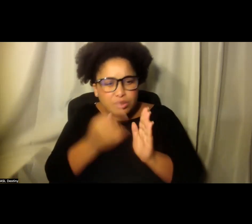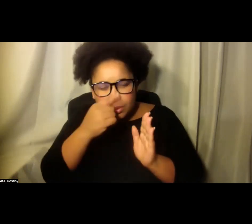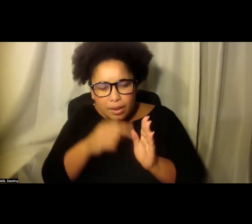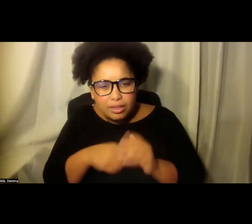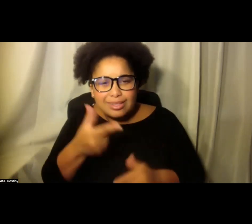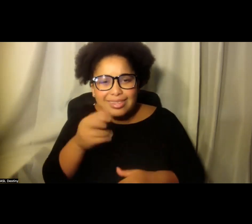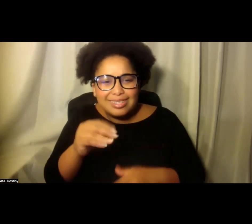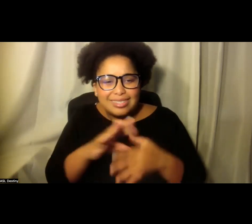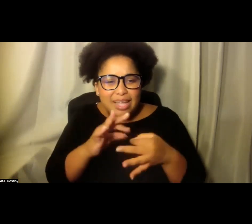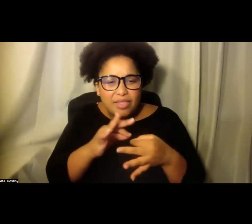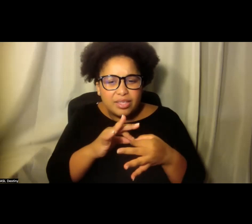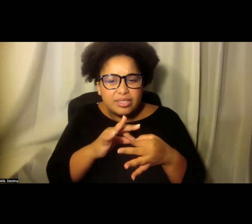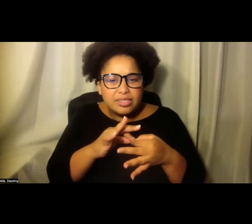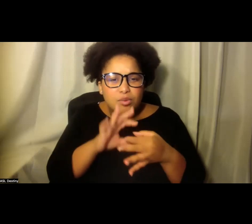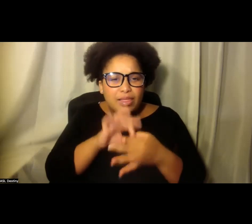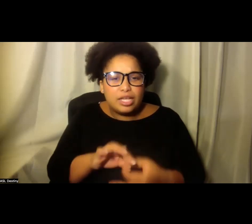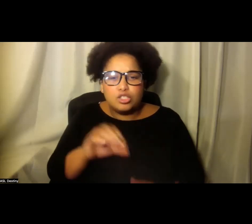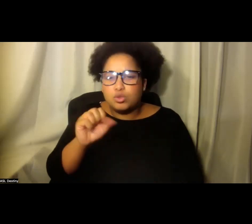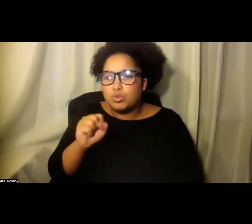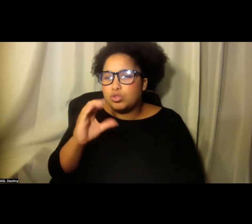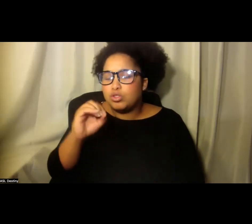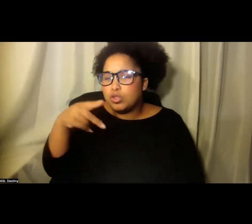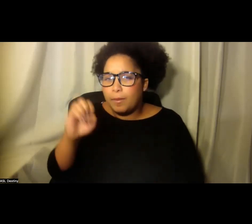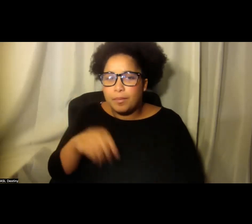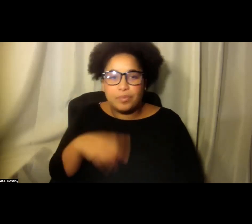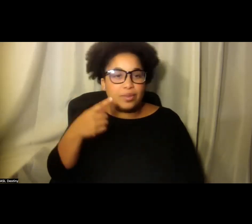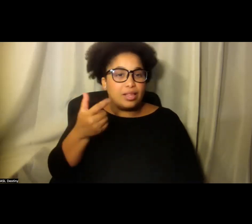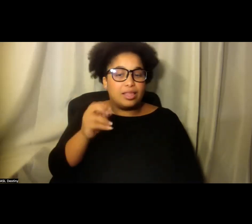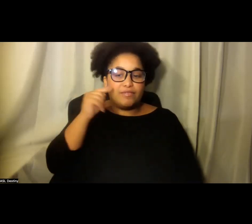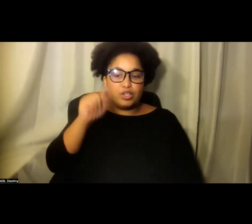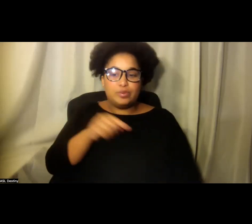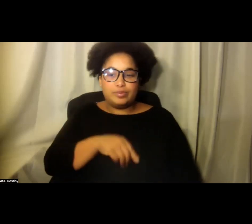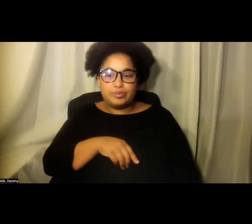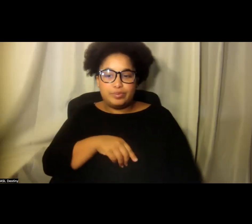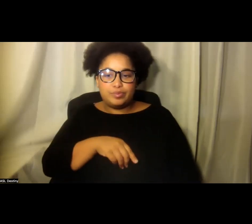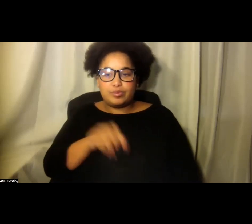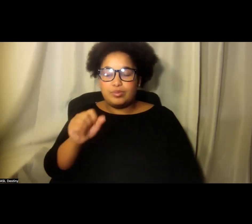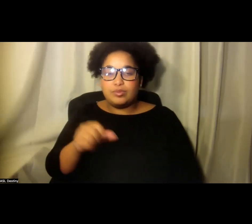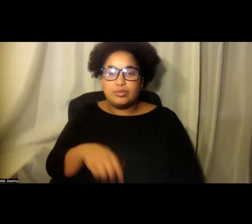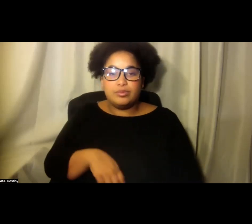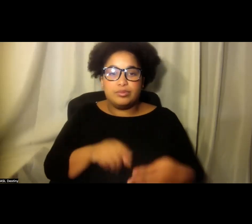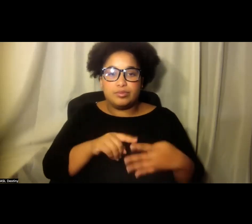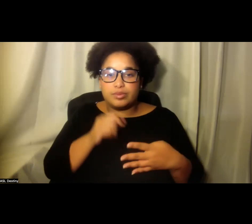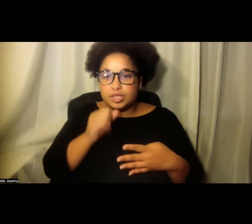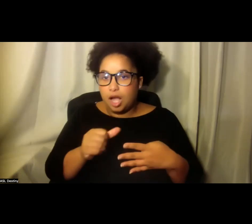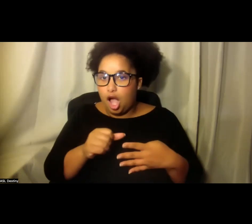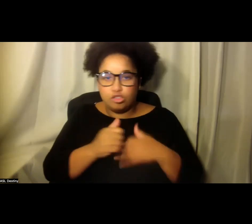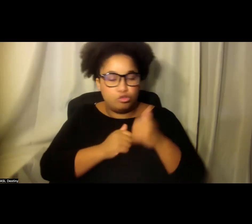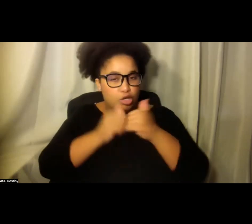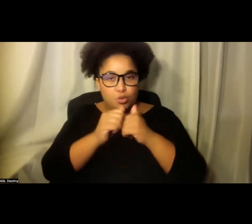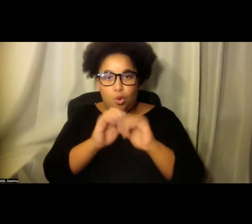Glenn mentioned this under scope. Glenn, that's for you. Yes, so non-structural